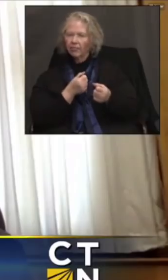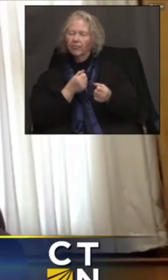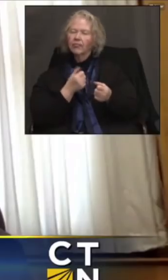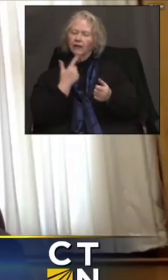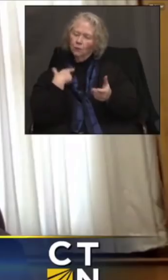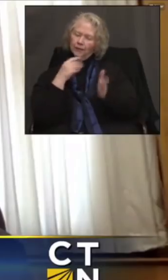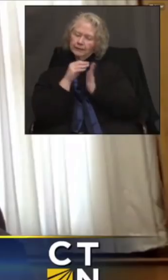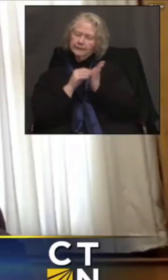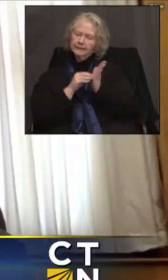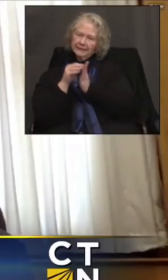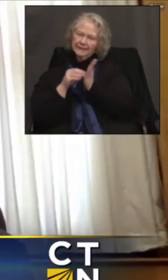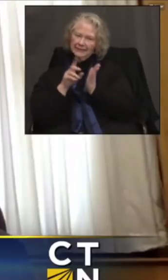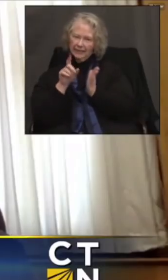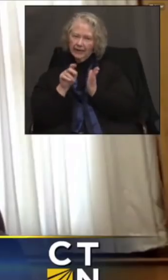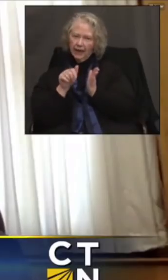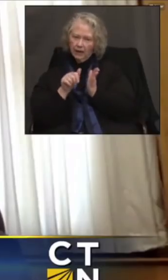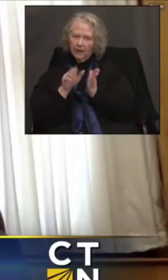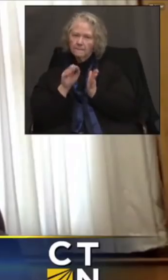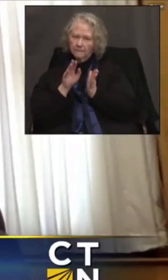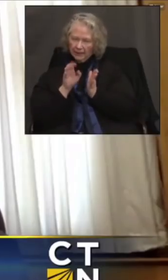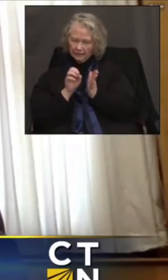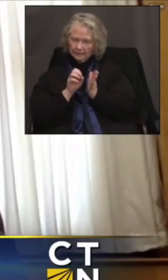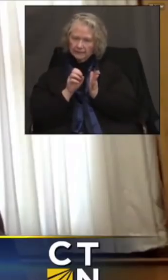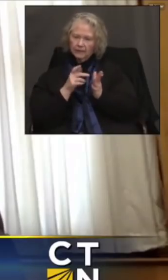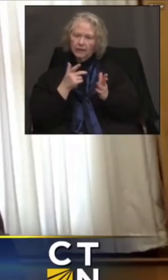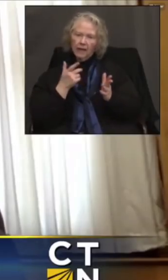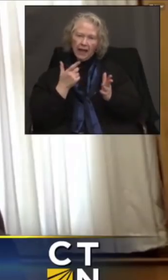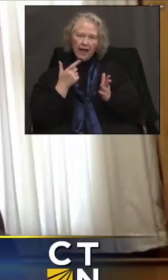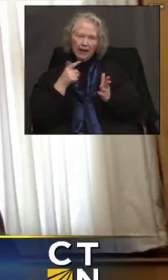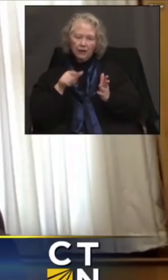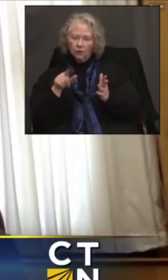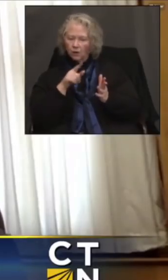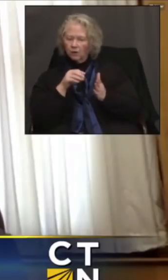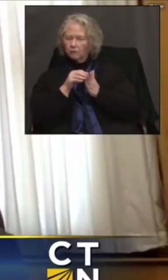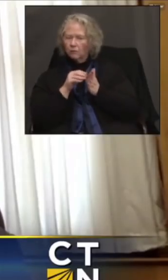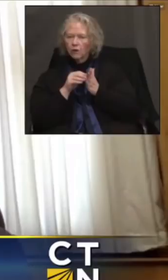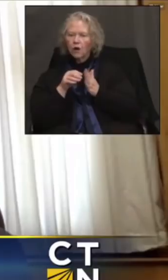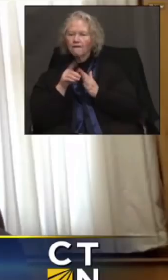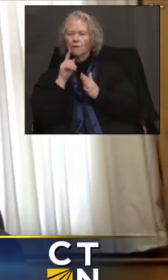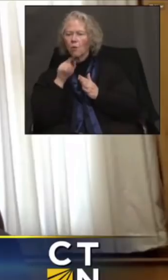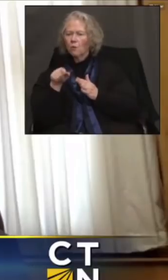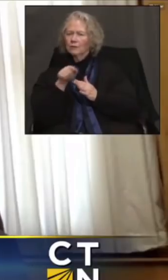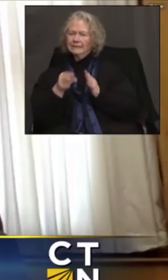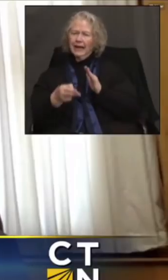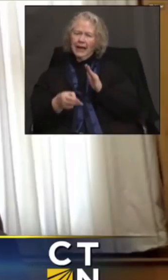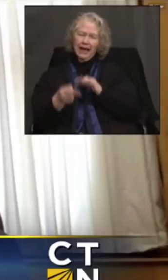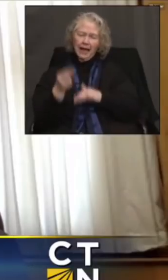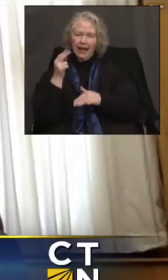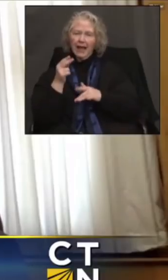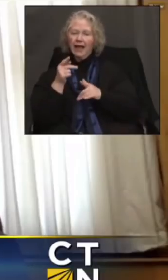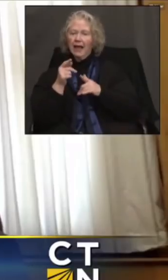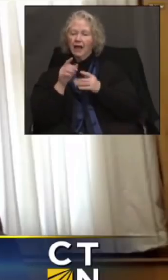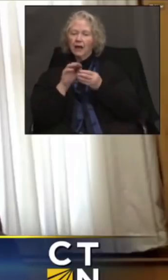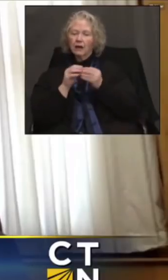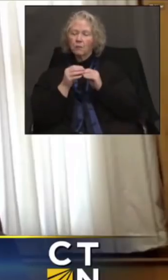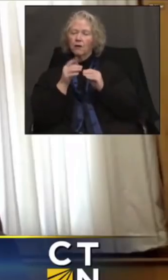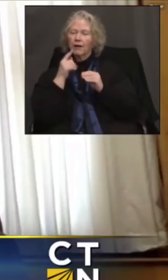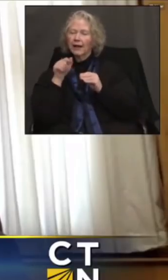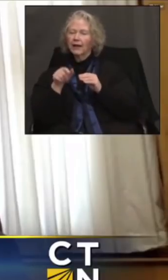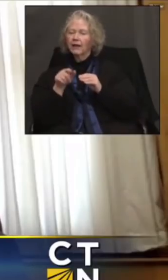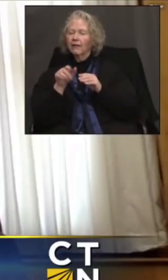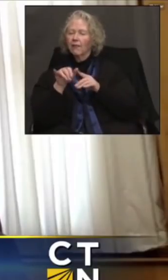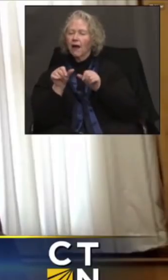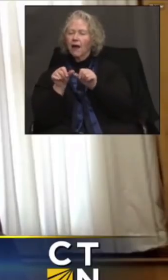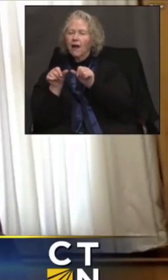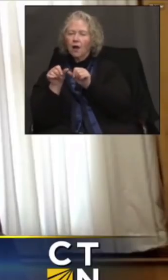are participating in is our equity goal to make sure that we're vaccinating in those high SBI zip codes at the same rate relative to the